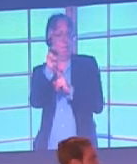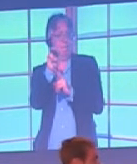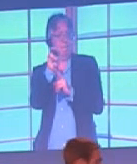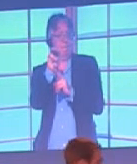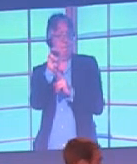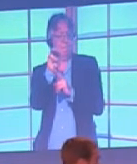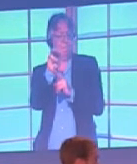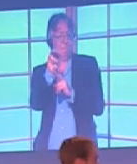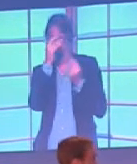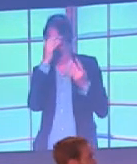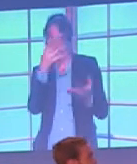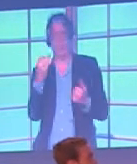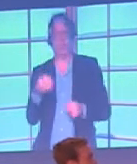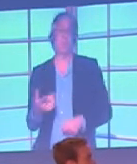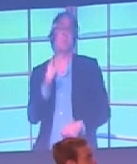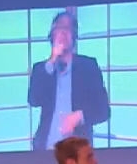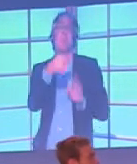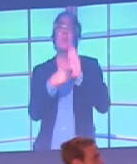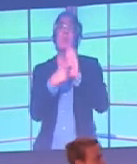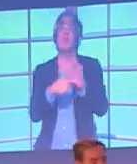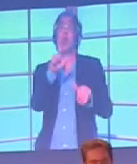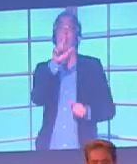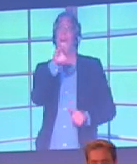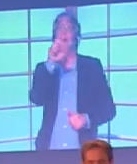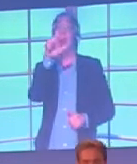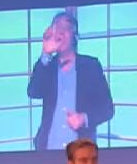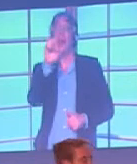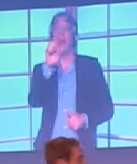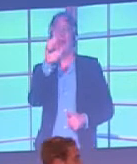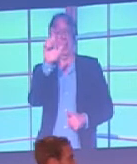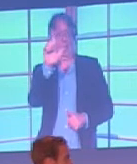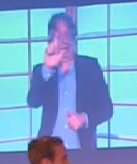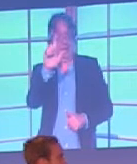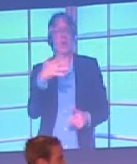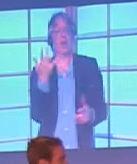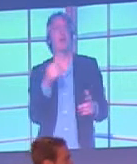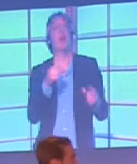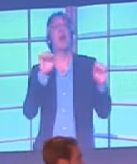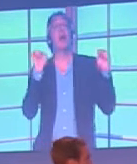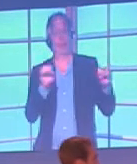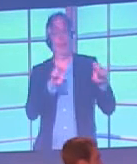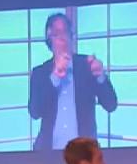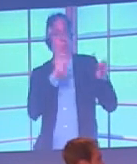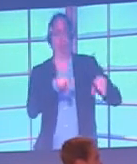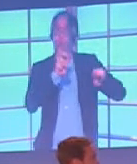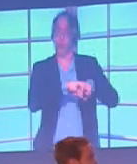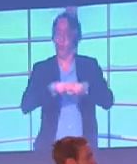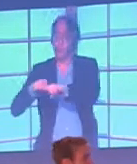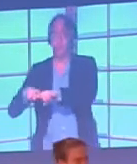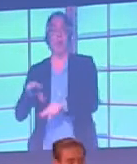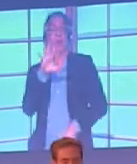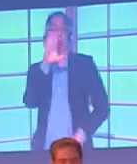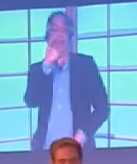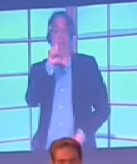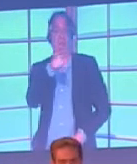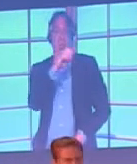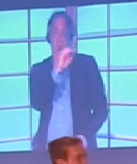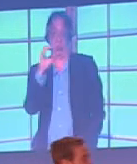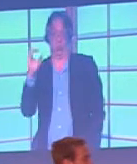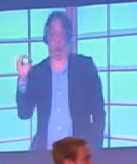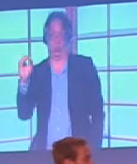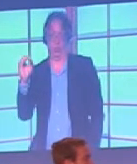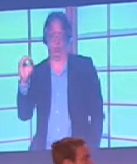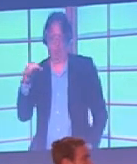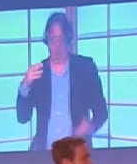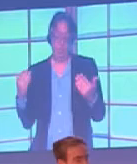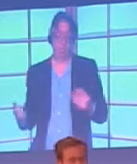Lille, for instance. So Lille has a capacity of 50,000 spectators. What